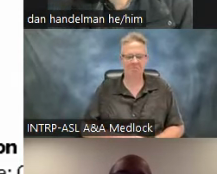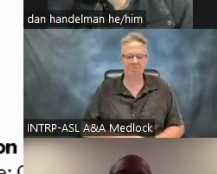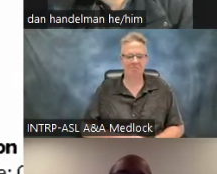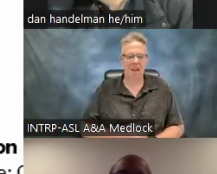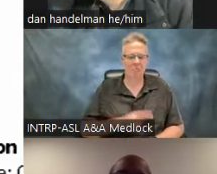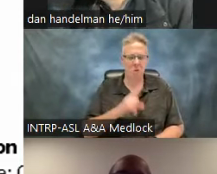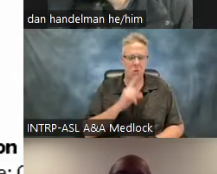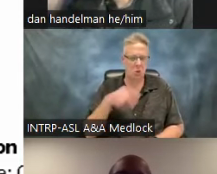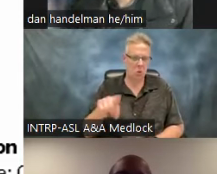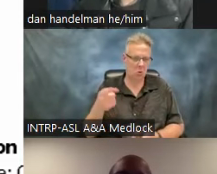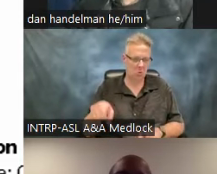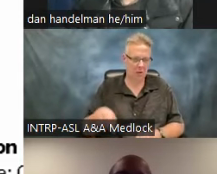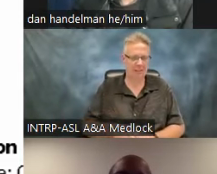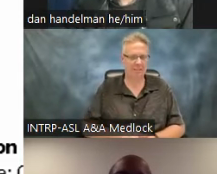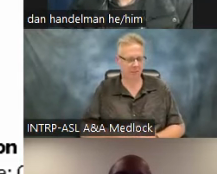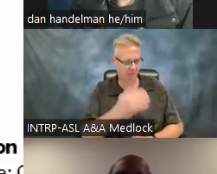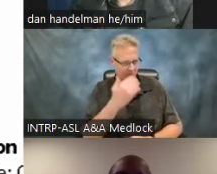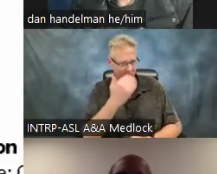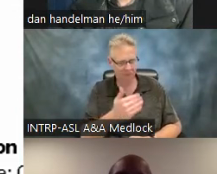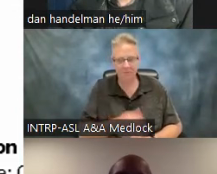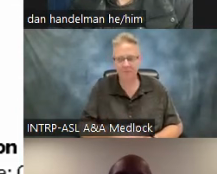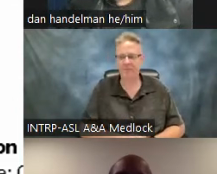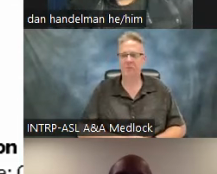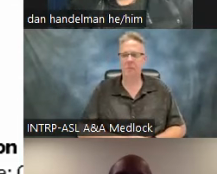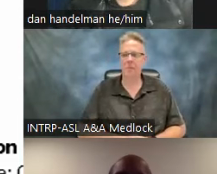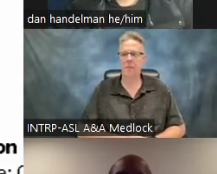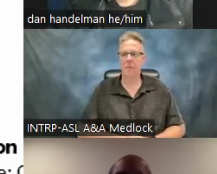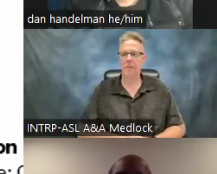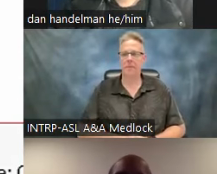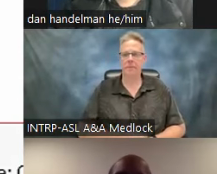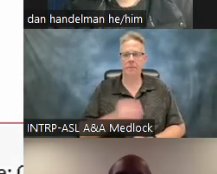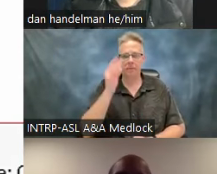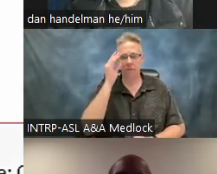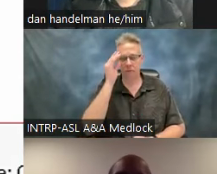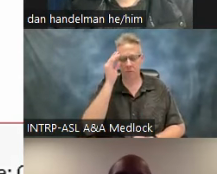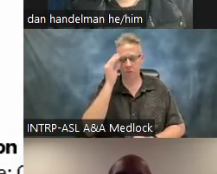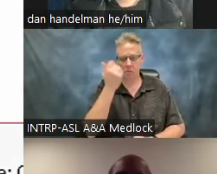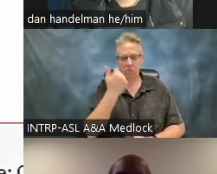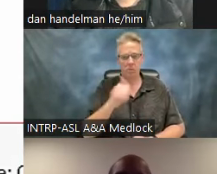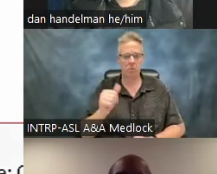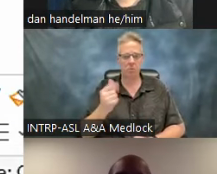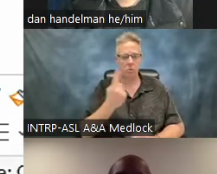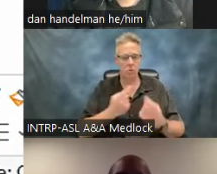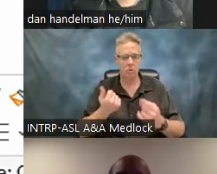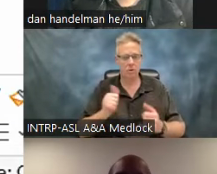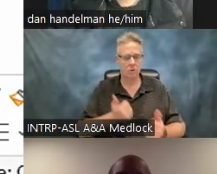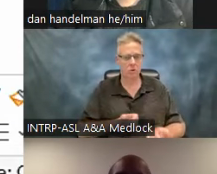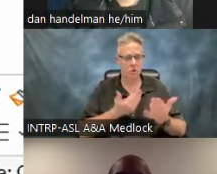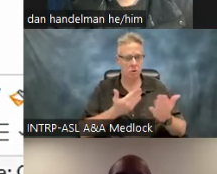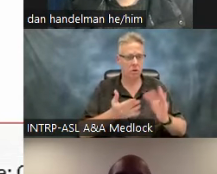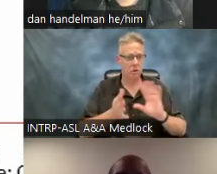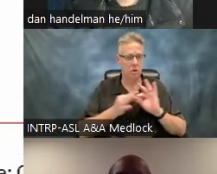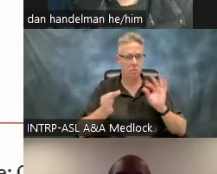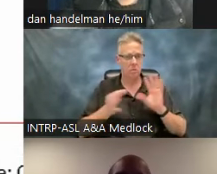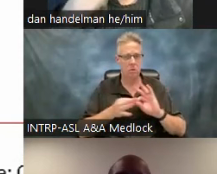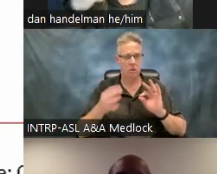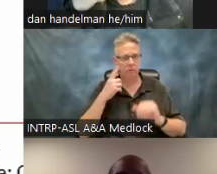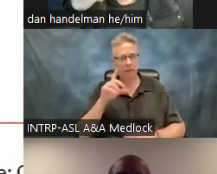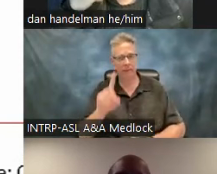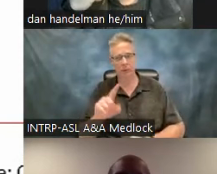Thank you, Co-Chair Dan. Are there questions or suggestions or comments about